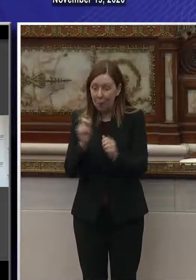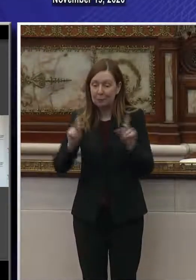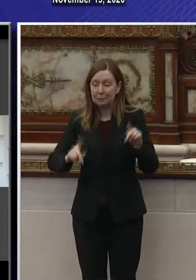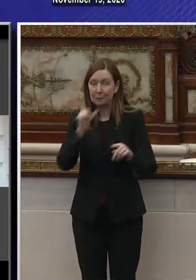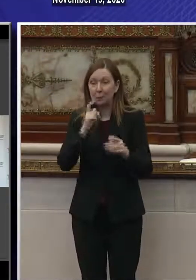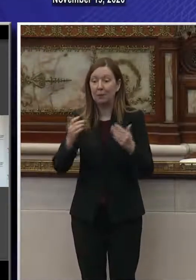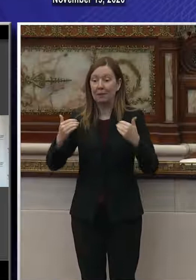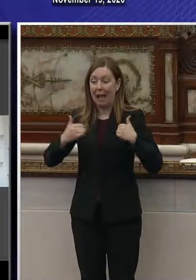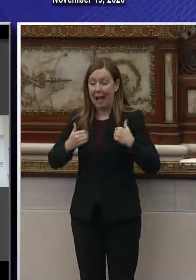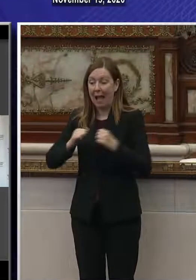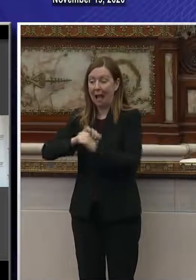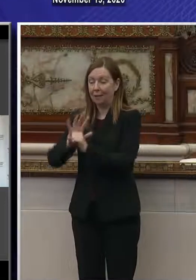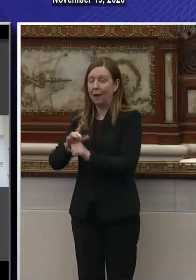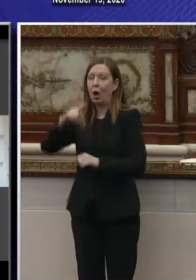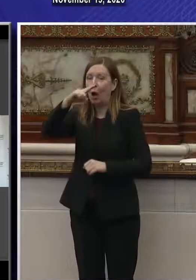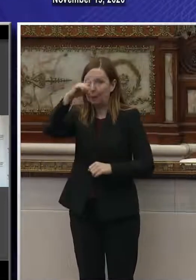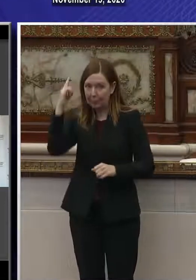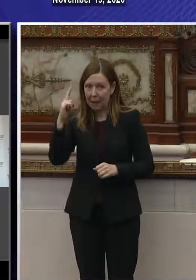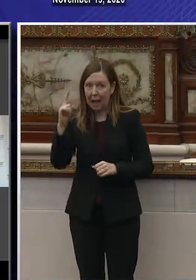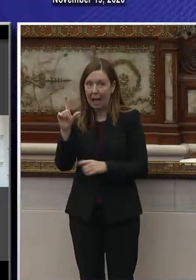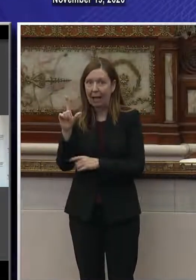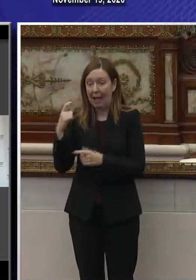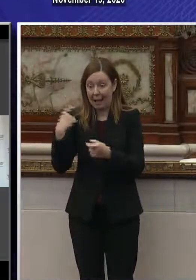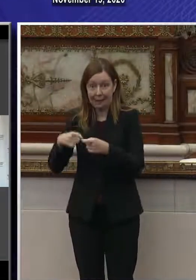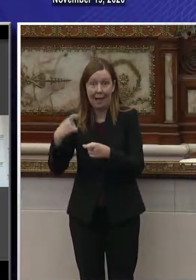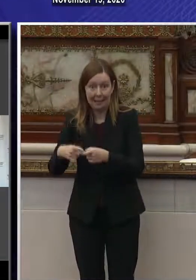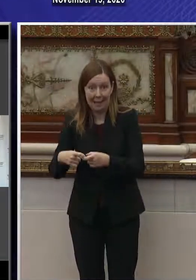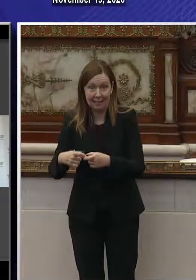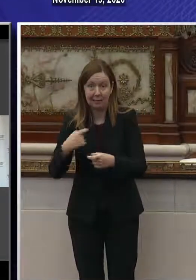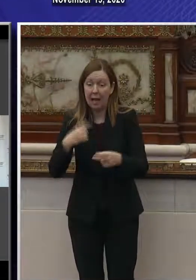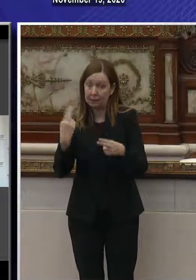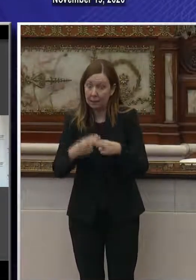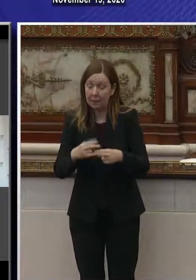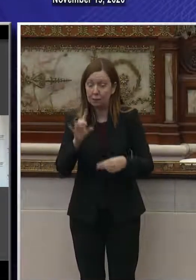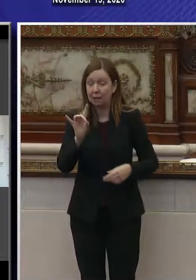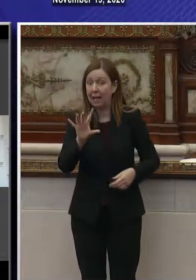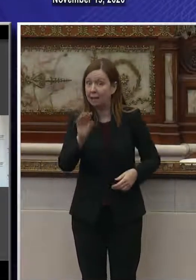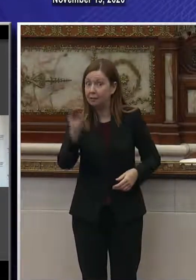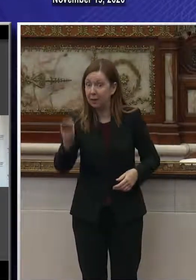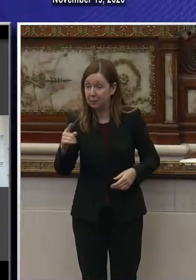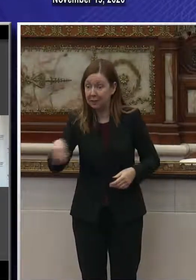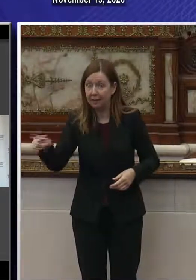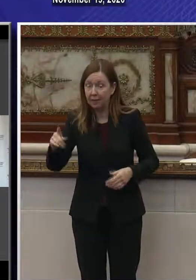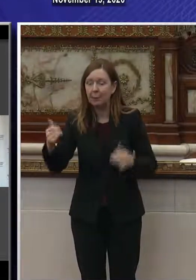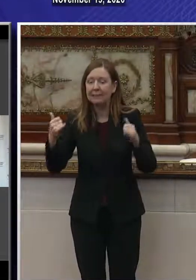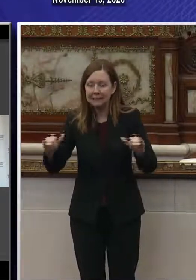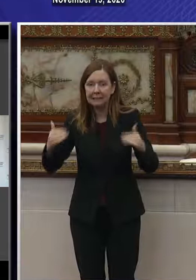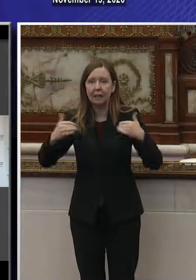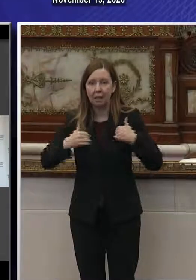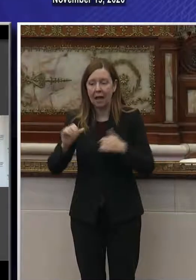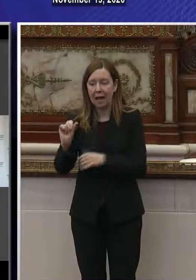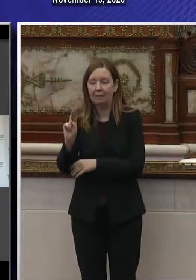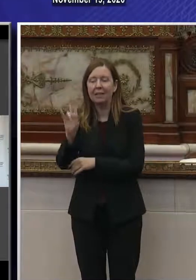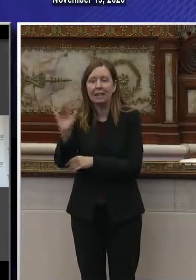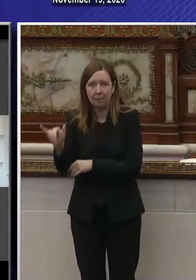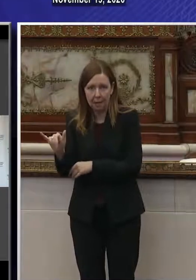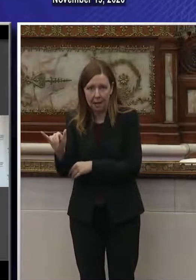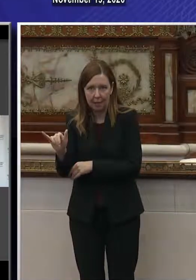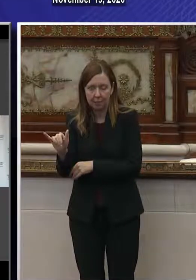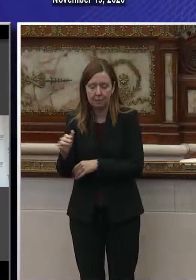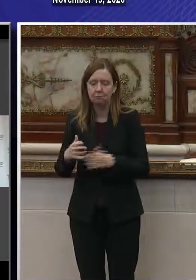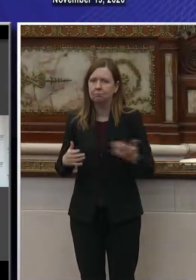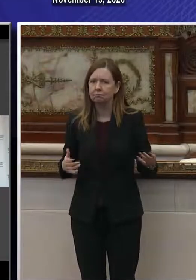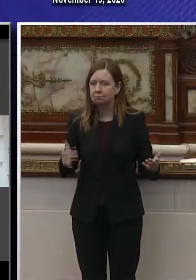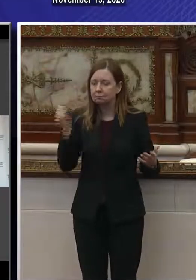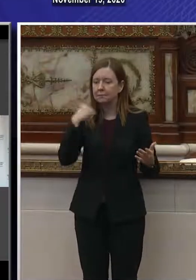had coronavirus are Black and Latinx. And as I mentioned, 85% of them still have antibodies. So if we're going to go out